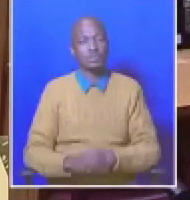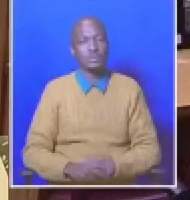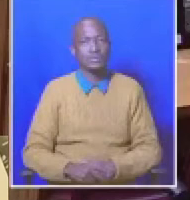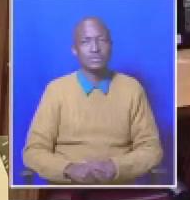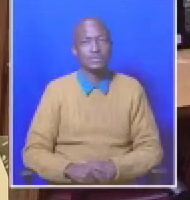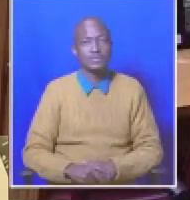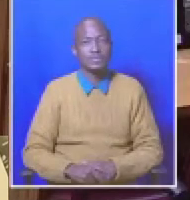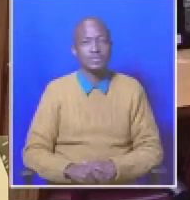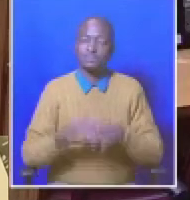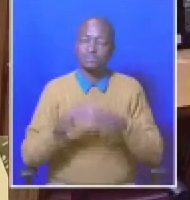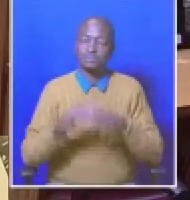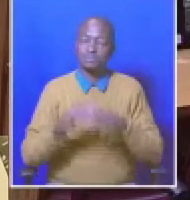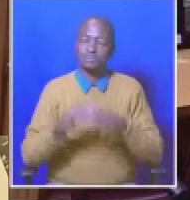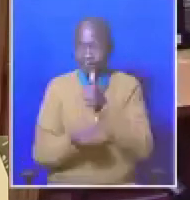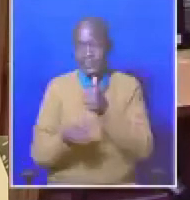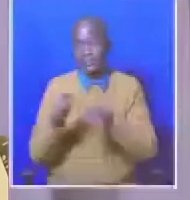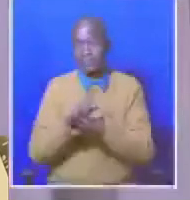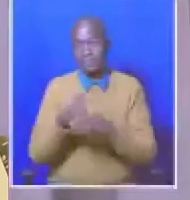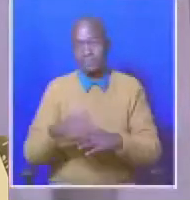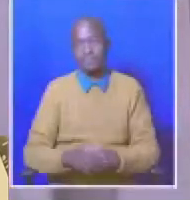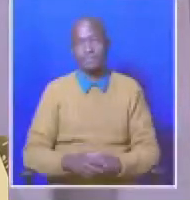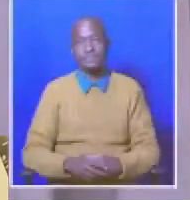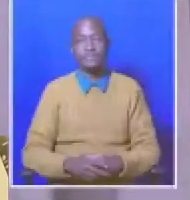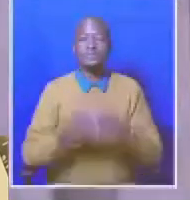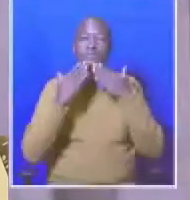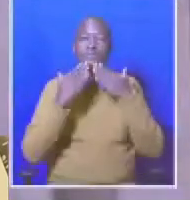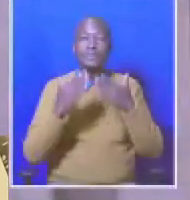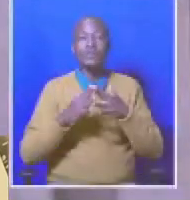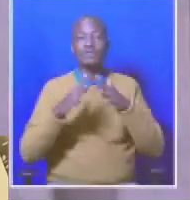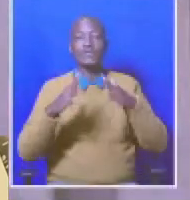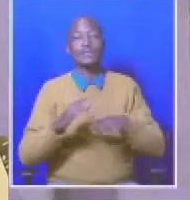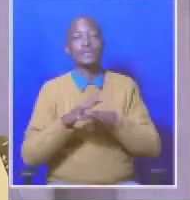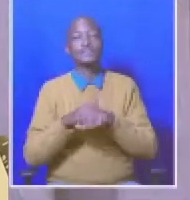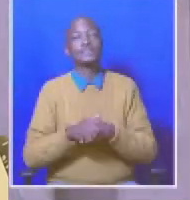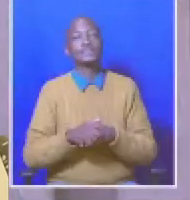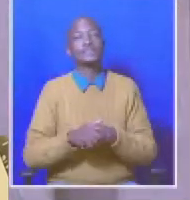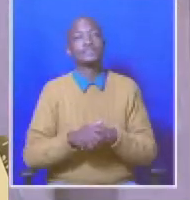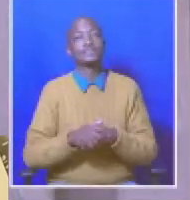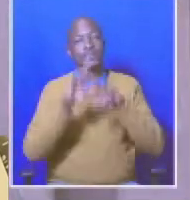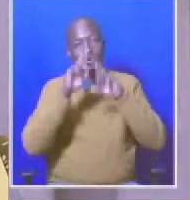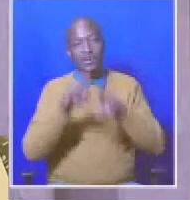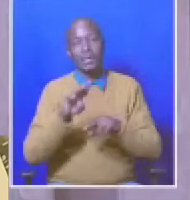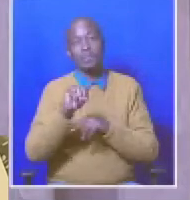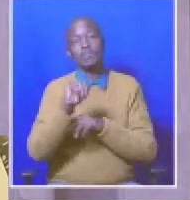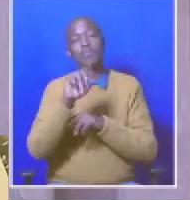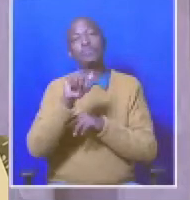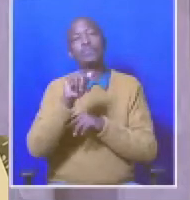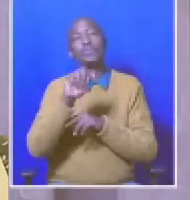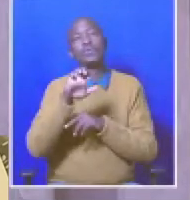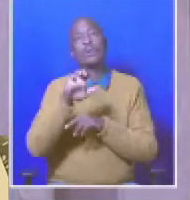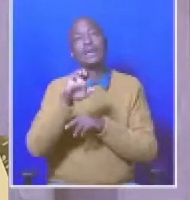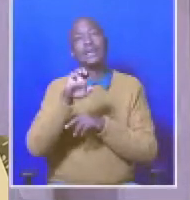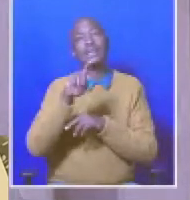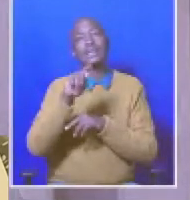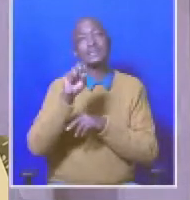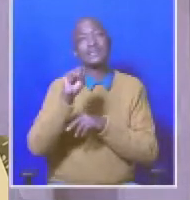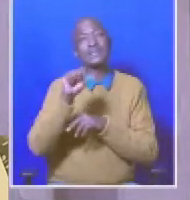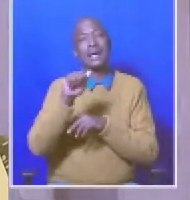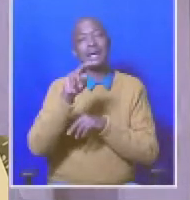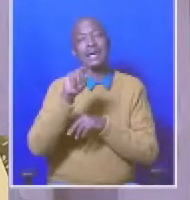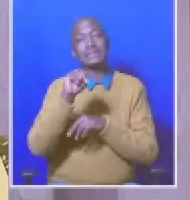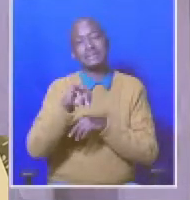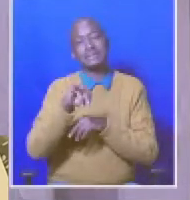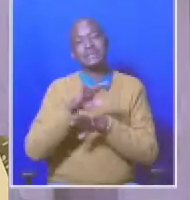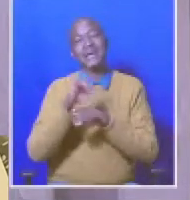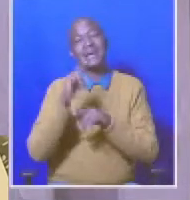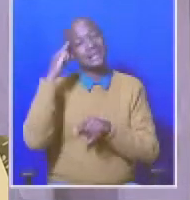much, Deputy President. Thank you very much, Chairperson. Honorable Muletsane, I think the